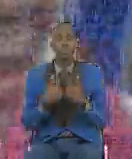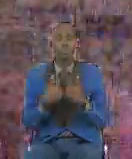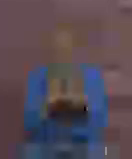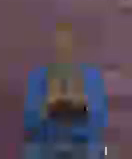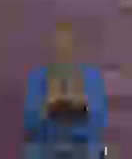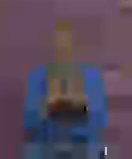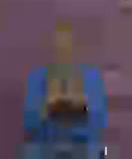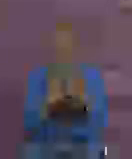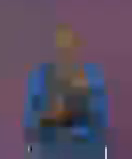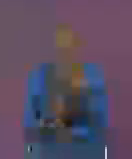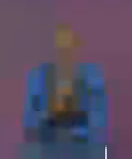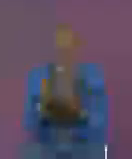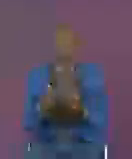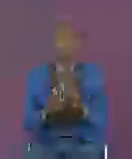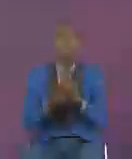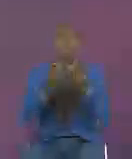greater victory,